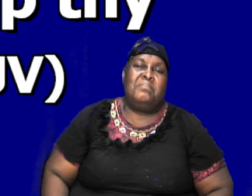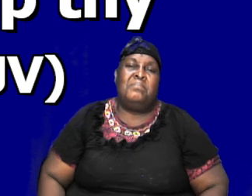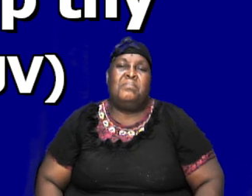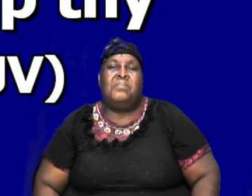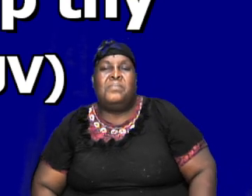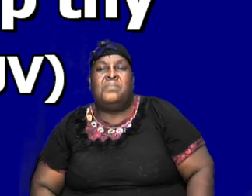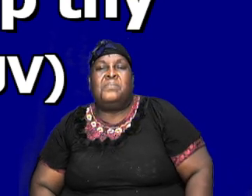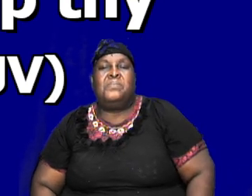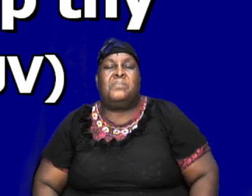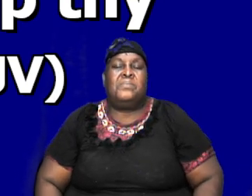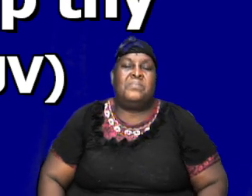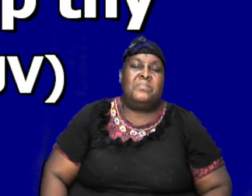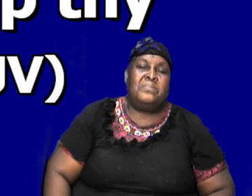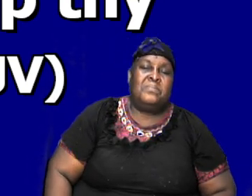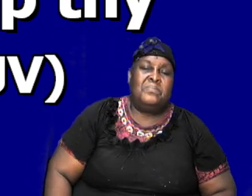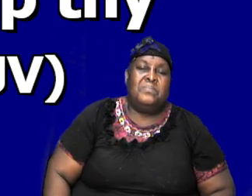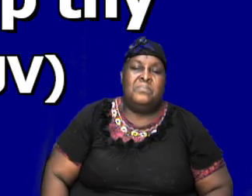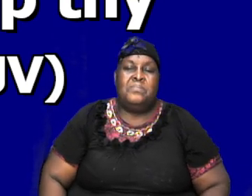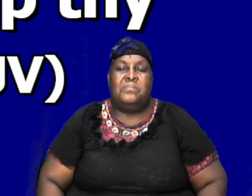slide.